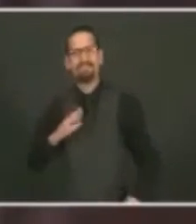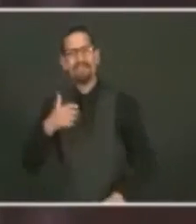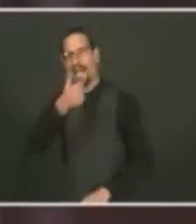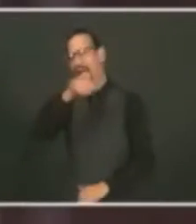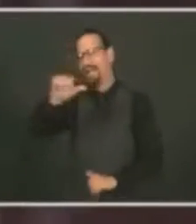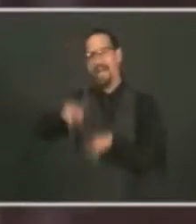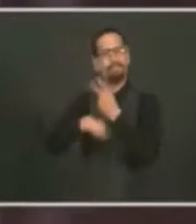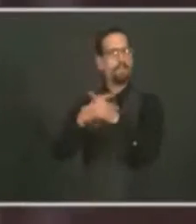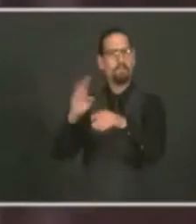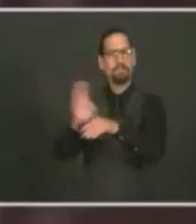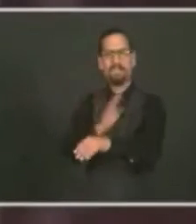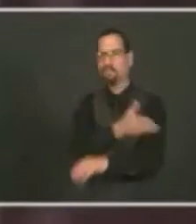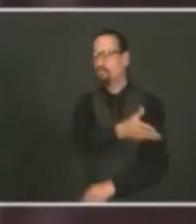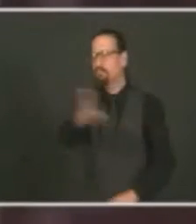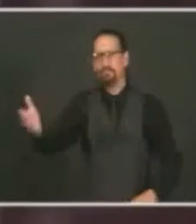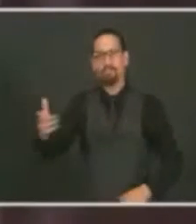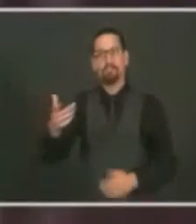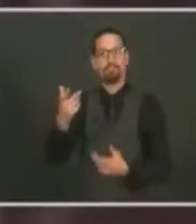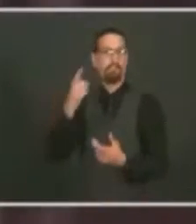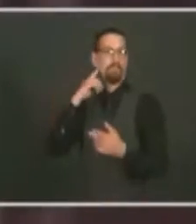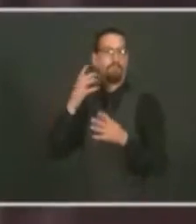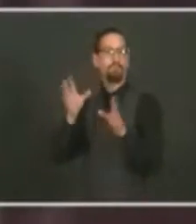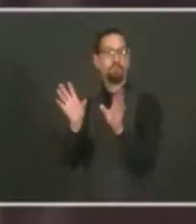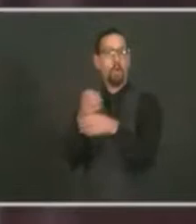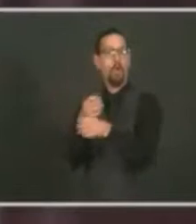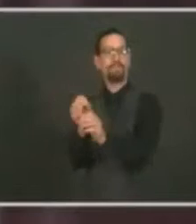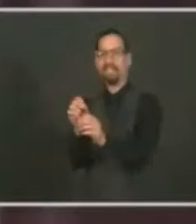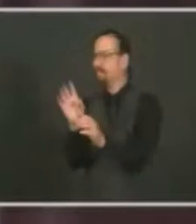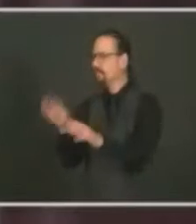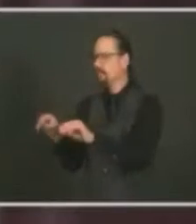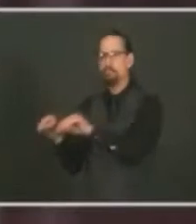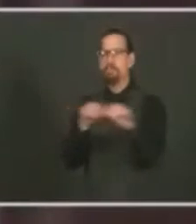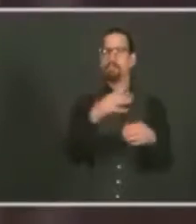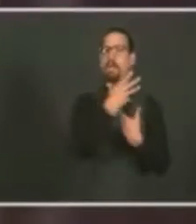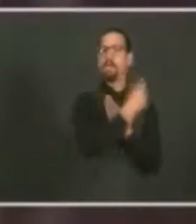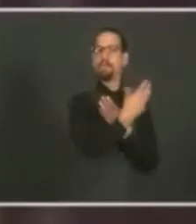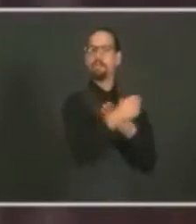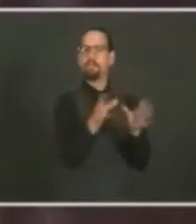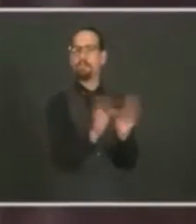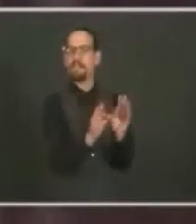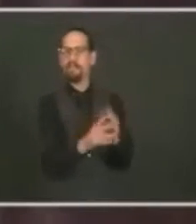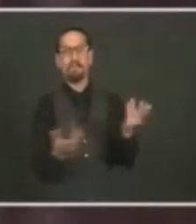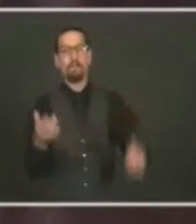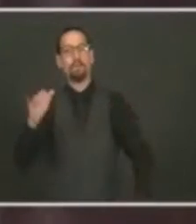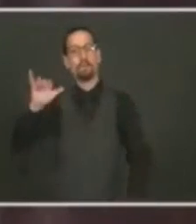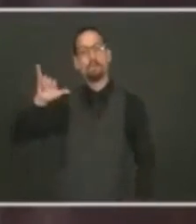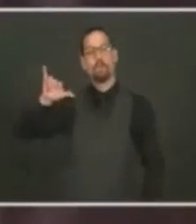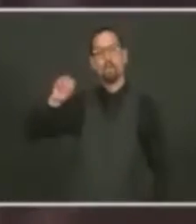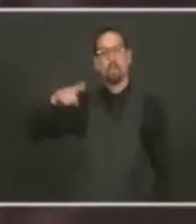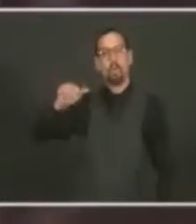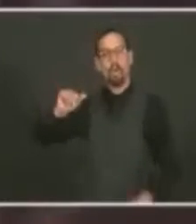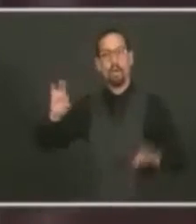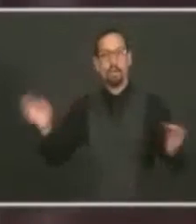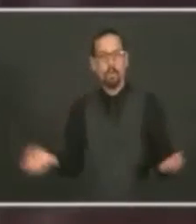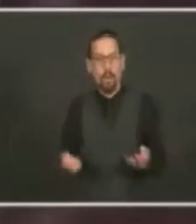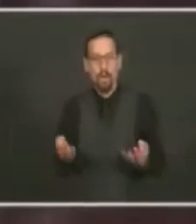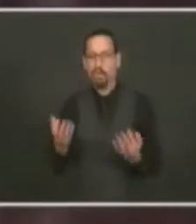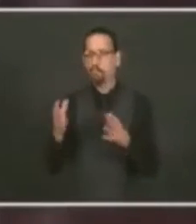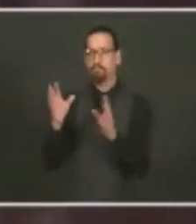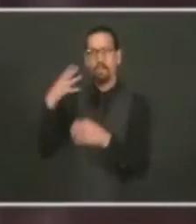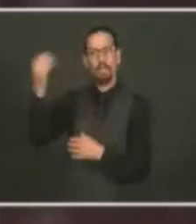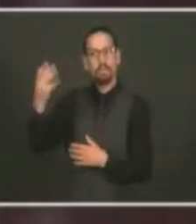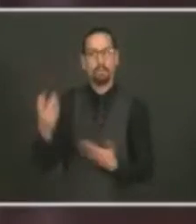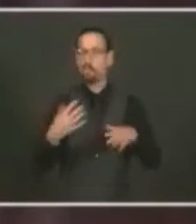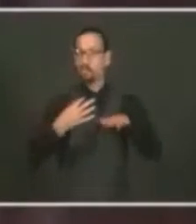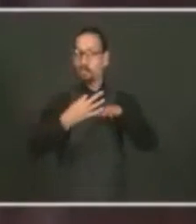things outside. You can do yoga outside. You can do someone's nails outside. We've seen some pretty the libraries going outside, restaurants outside. So